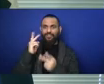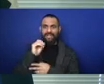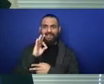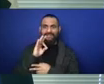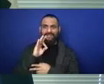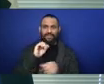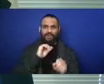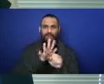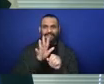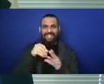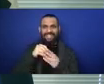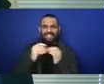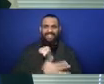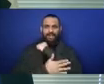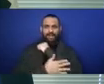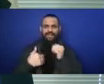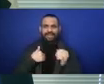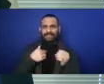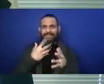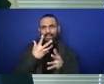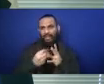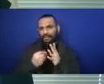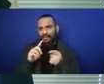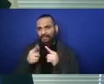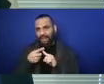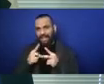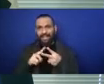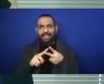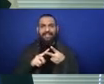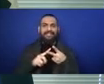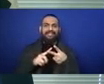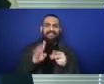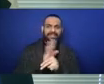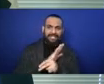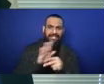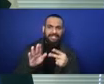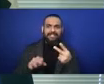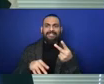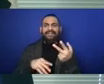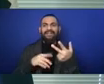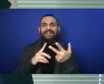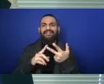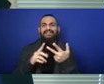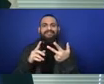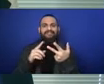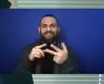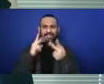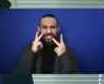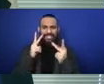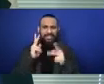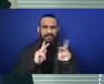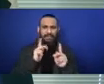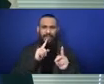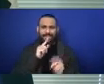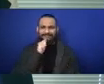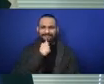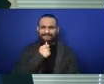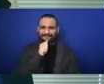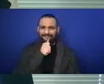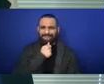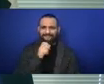we've lost friends, we've lost businesses, we've seen people really suffer. We've seen an